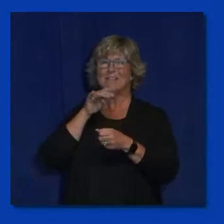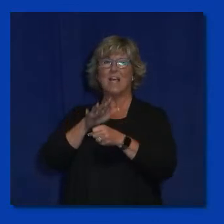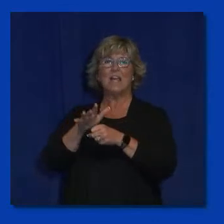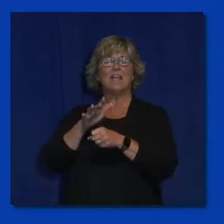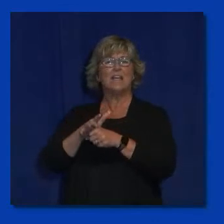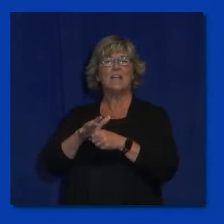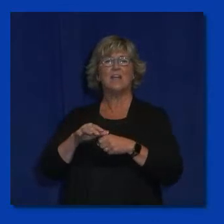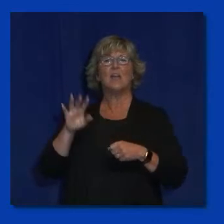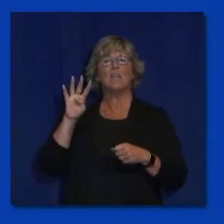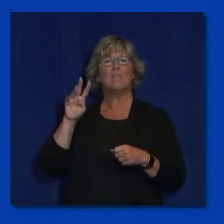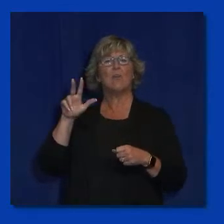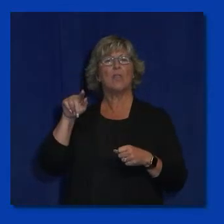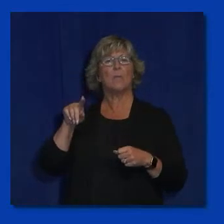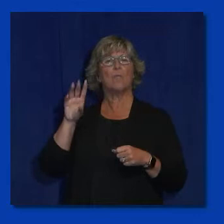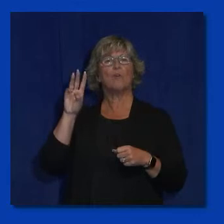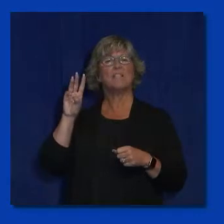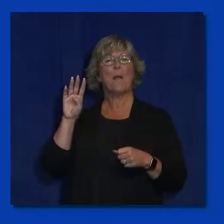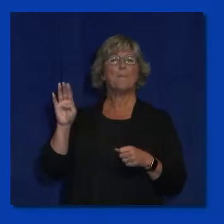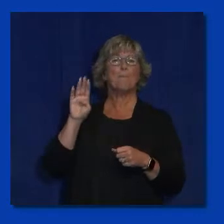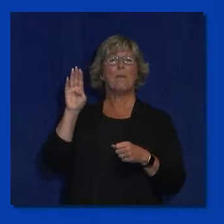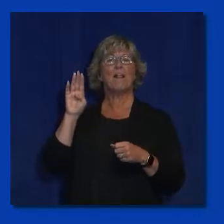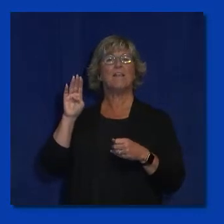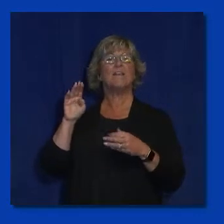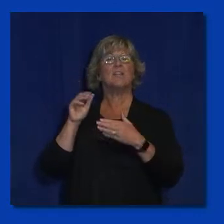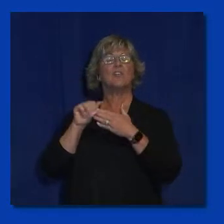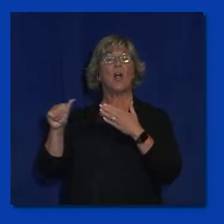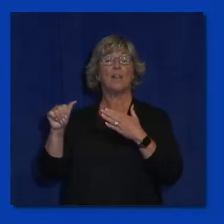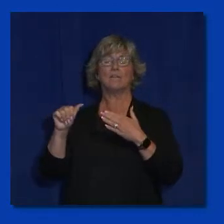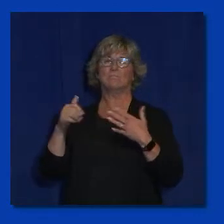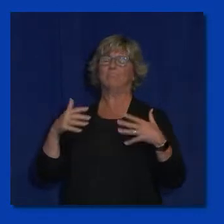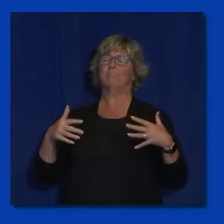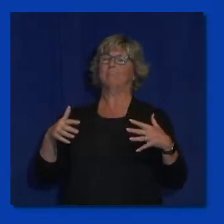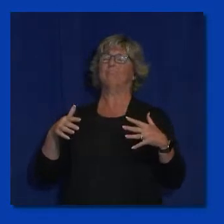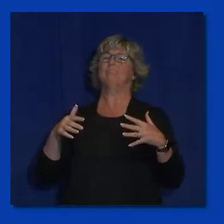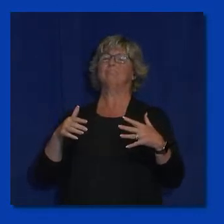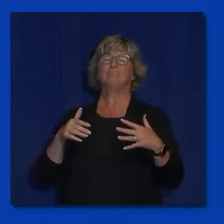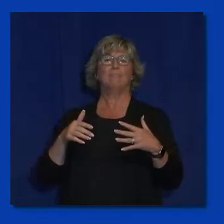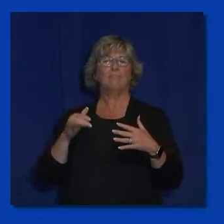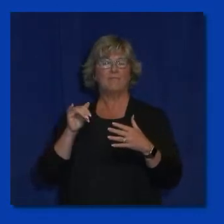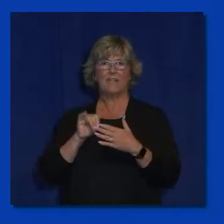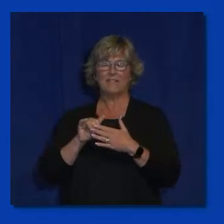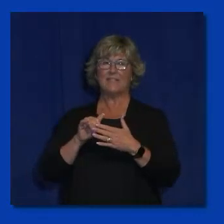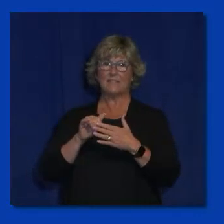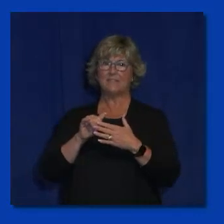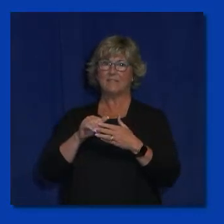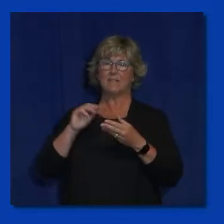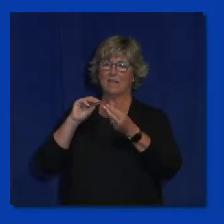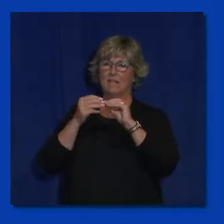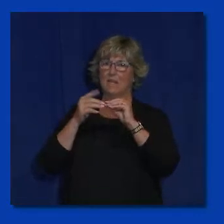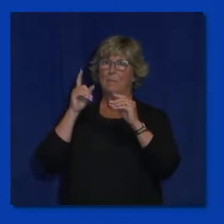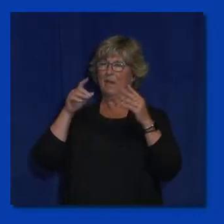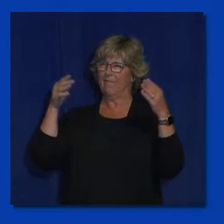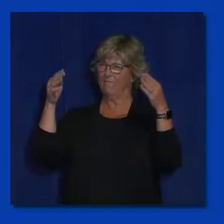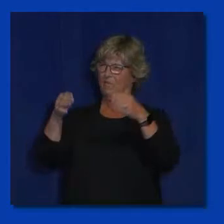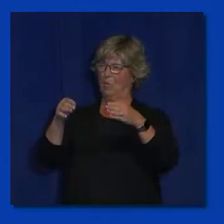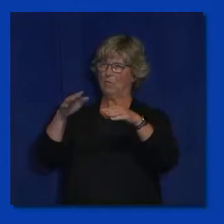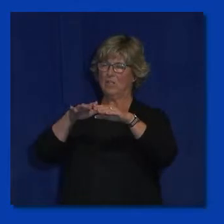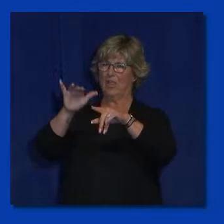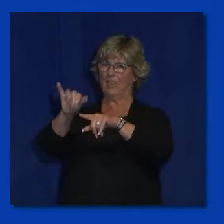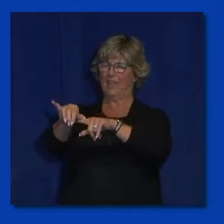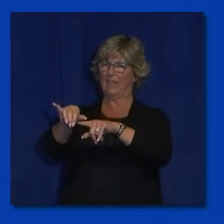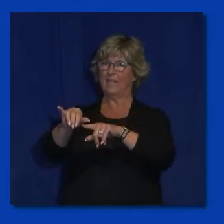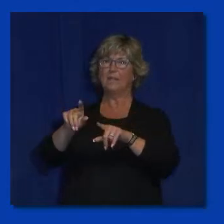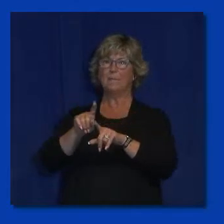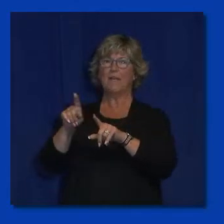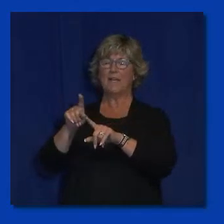of $43.6 billion. That's a significant number. It's a number we need to stay focused on